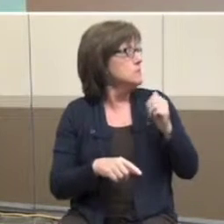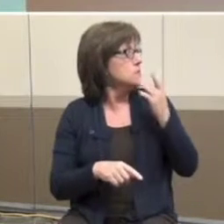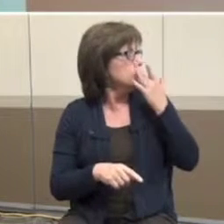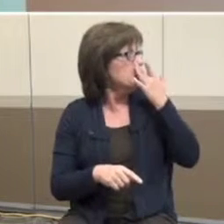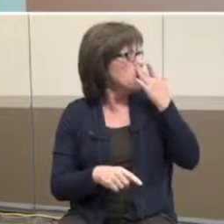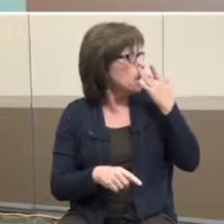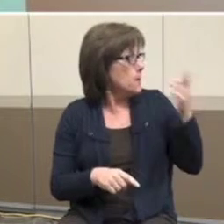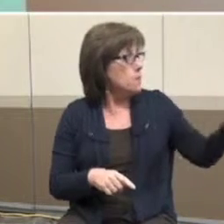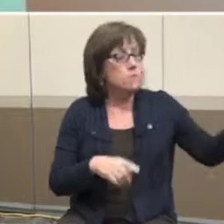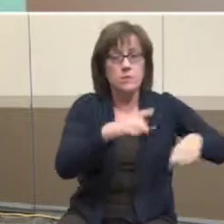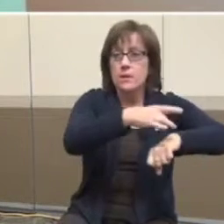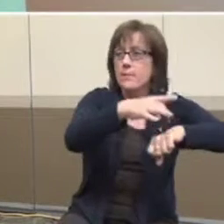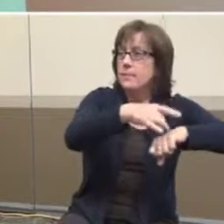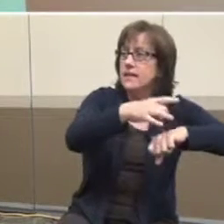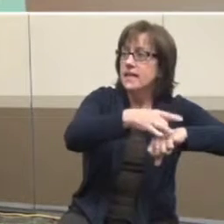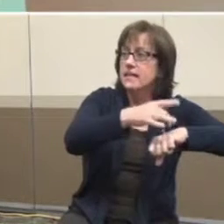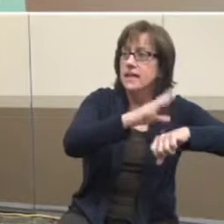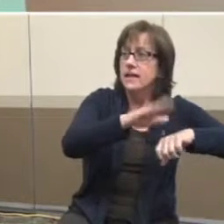a pumpkin down here in the corner.